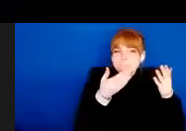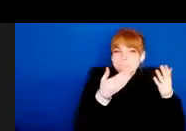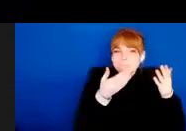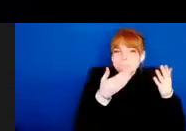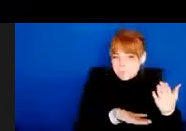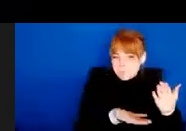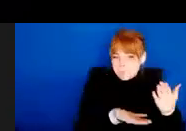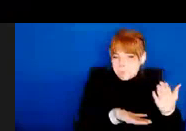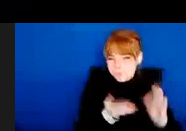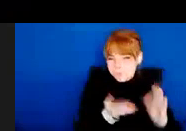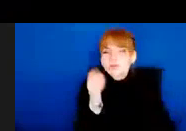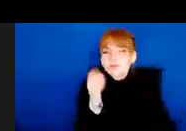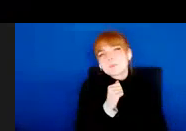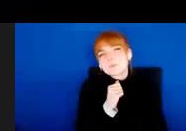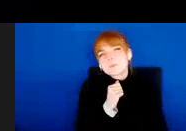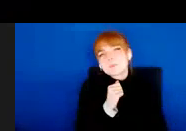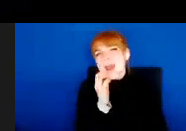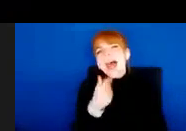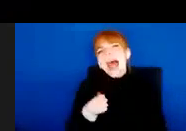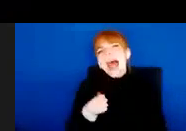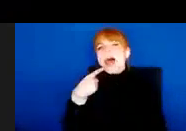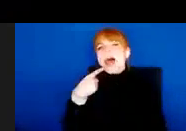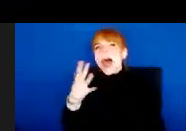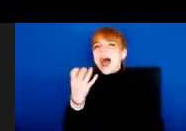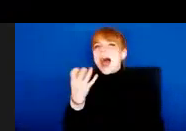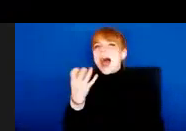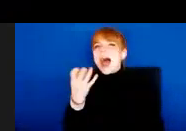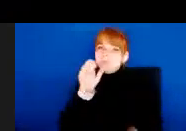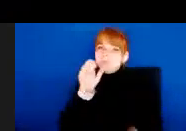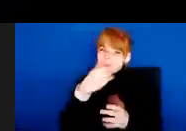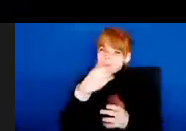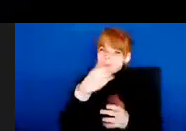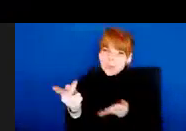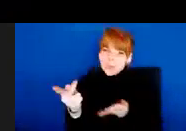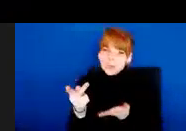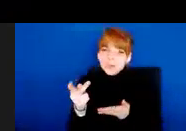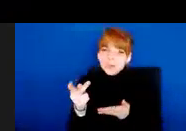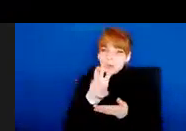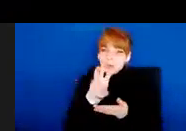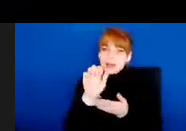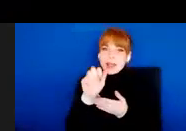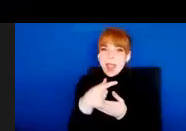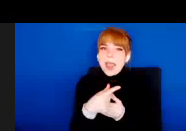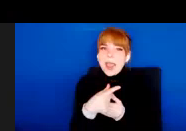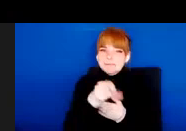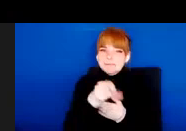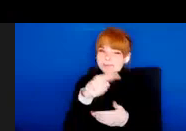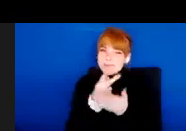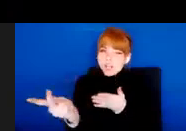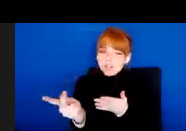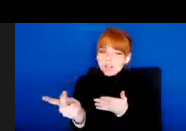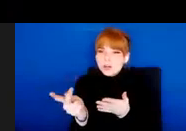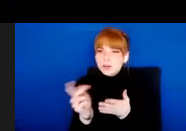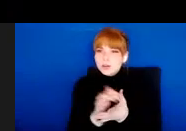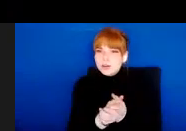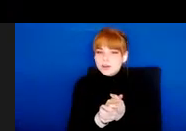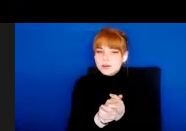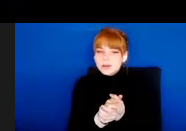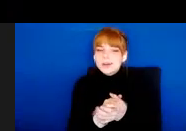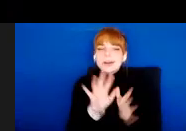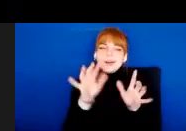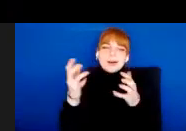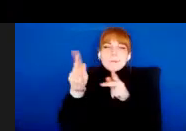think it is a failure. WCAG, technically speaking, that is going to be a failure, this requirement. There's some debate there,